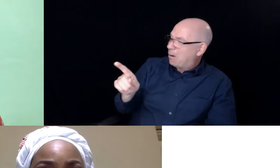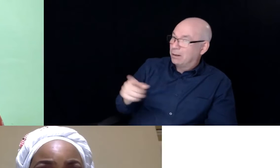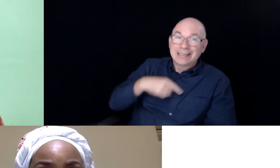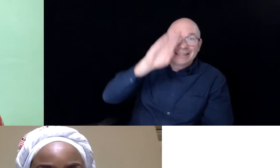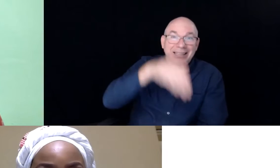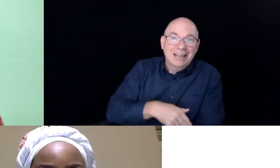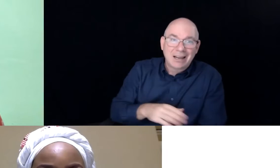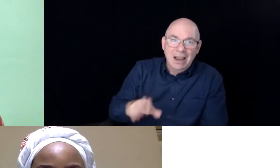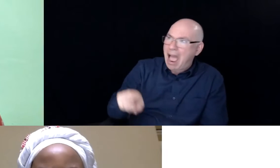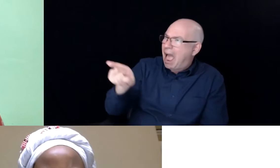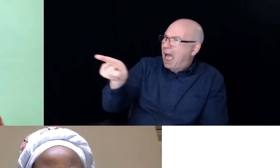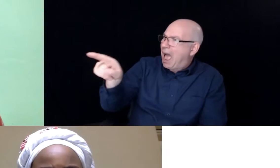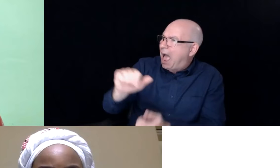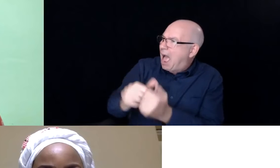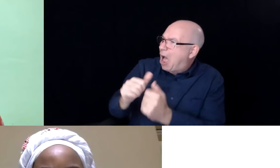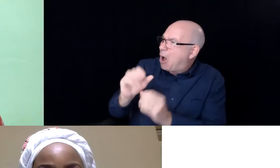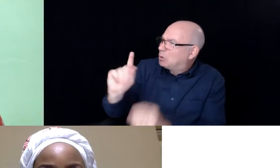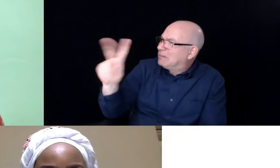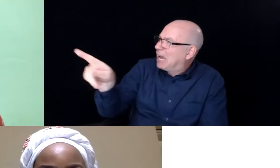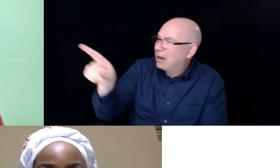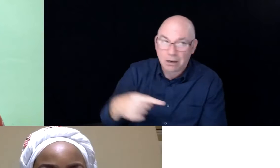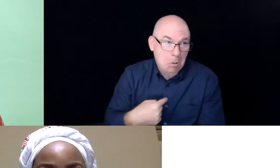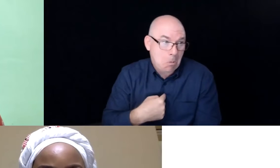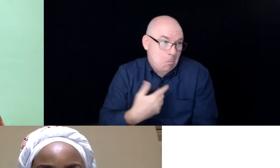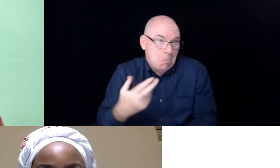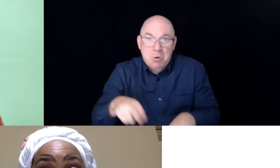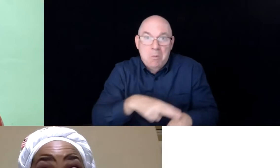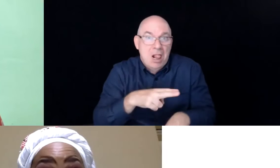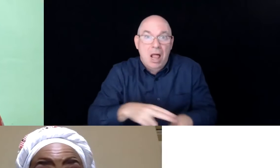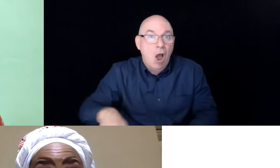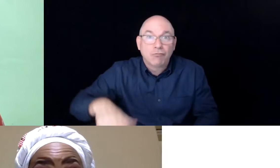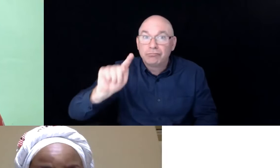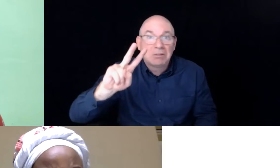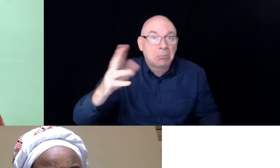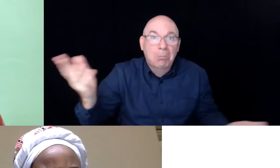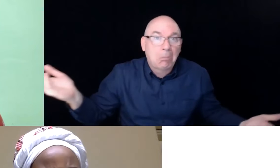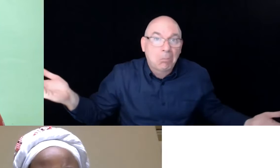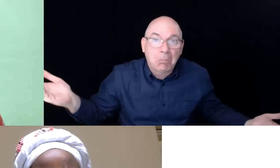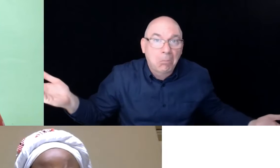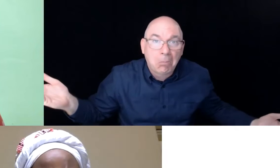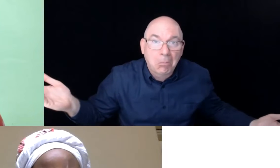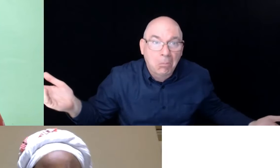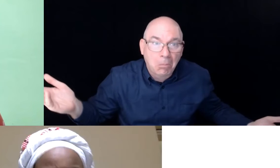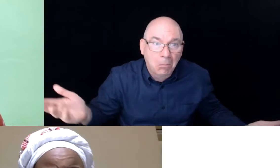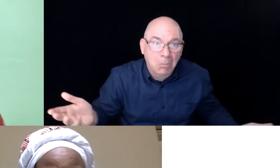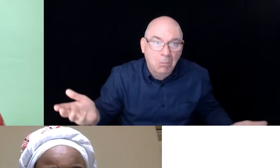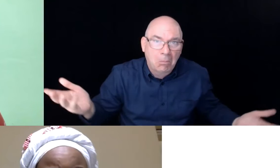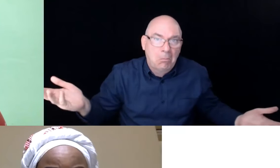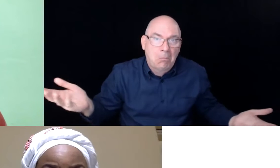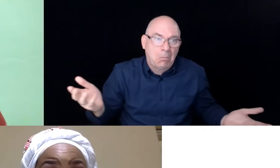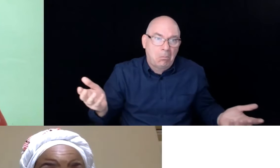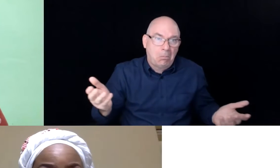how did you survive without a television? But for us, that was normal. Having a TV was not a big deal. It was, I can